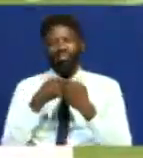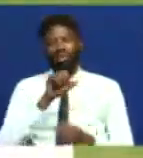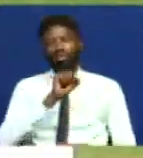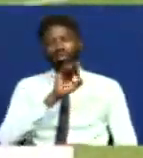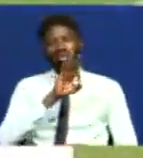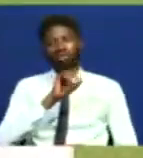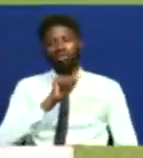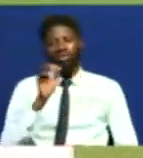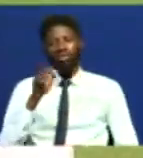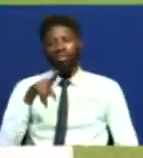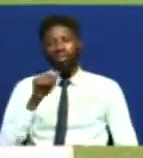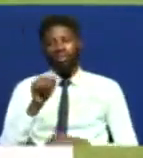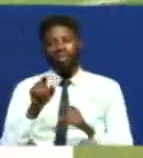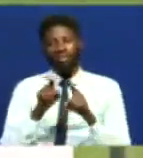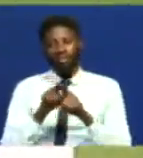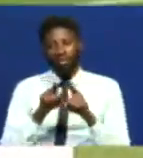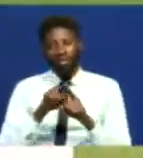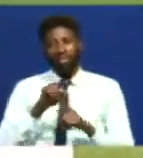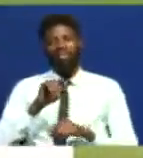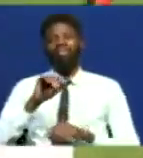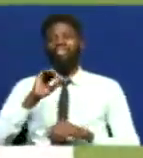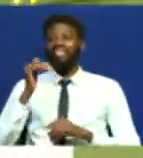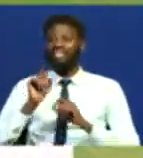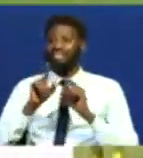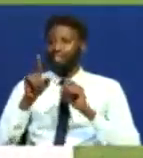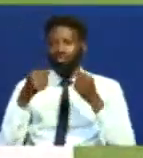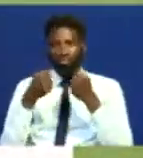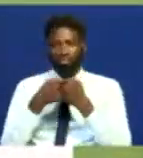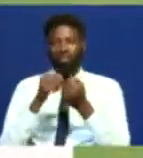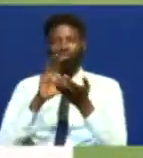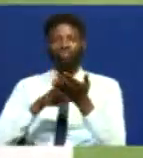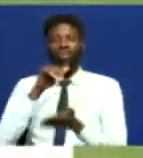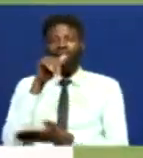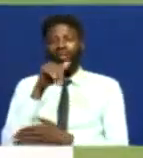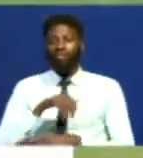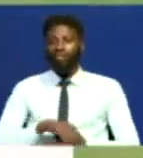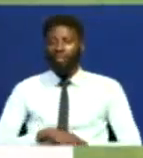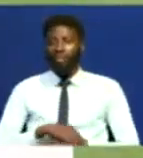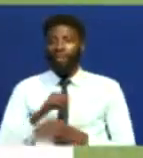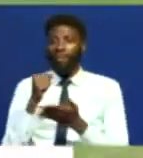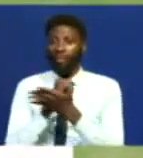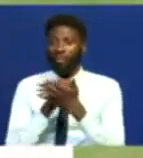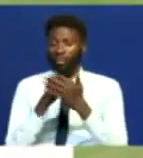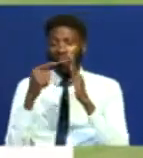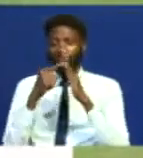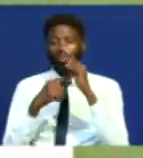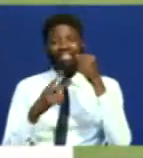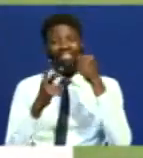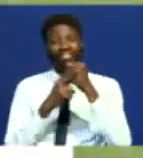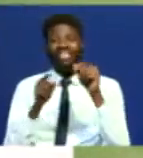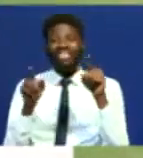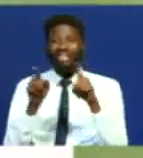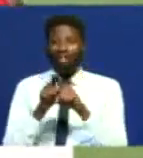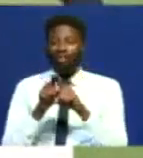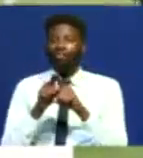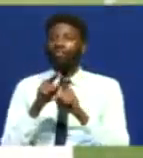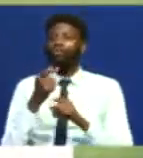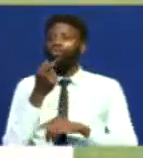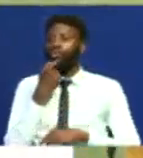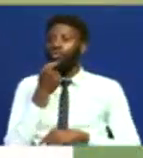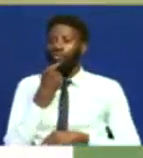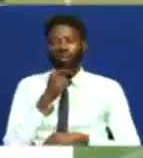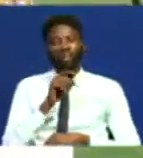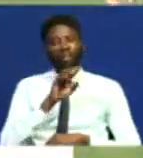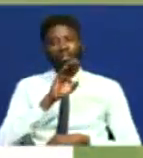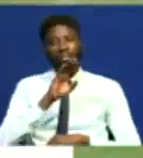face Nzoia Sugar. Posta Rangers are top of the league standings with 7 points, same points as Gor Mahia, while Bandari and Muranga Seal